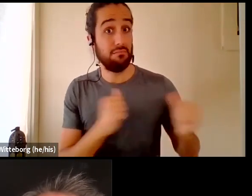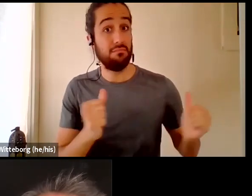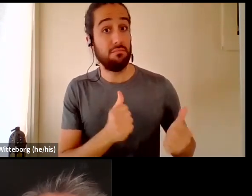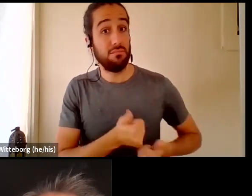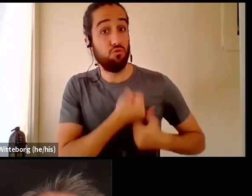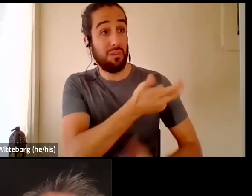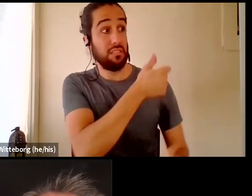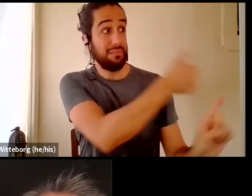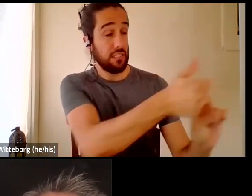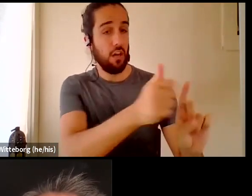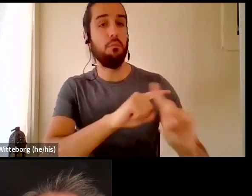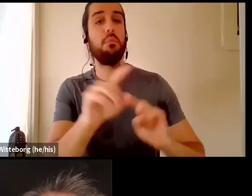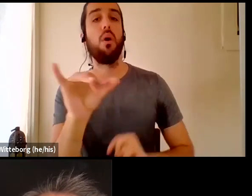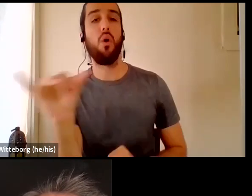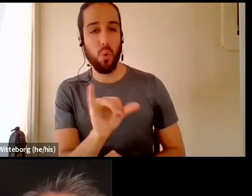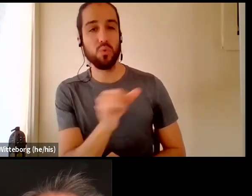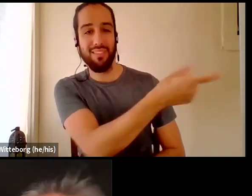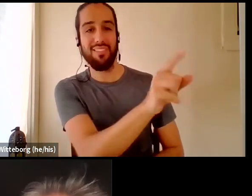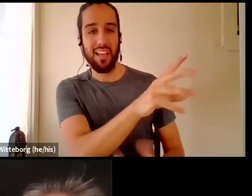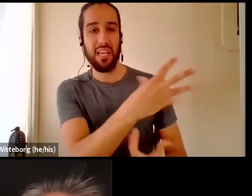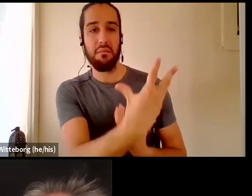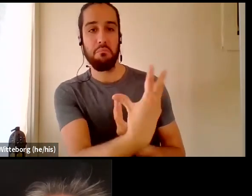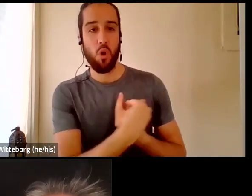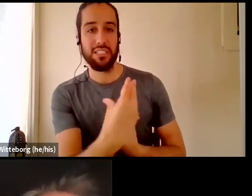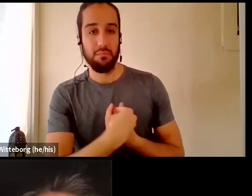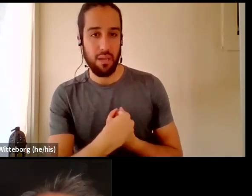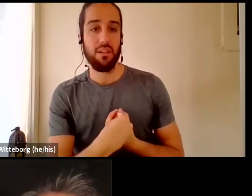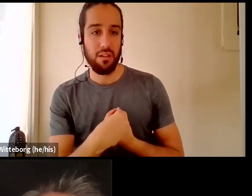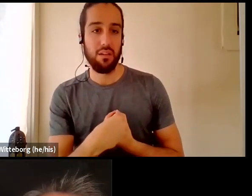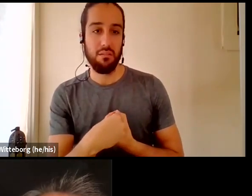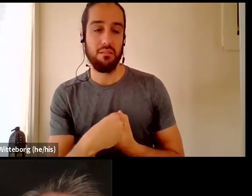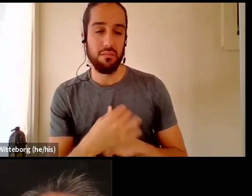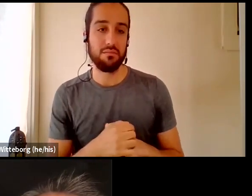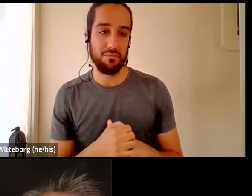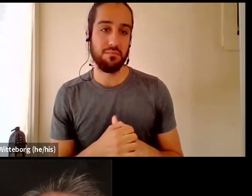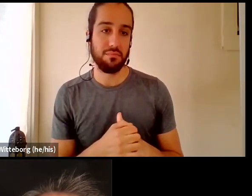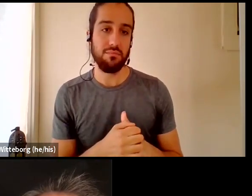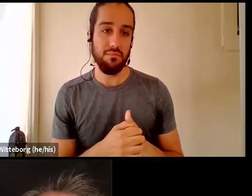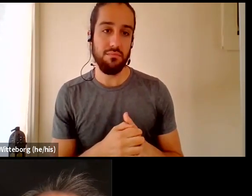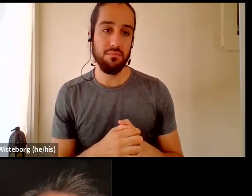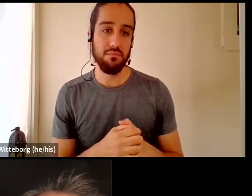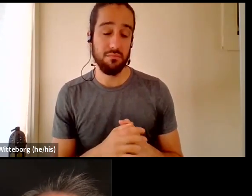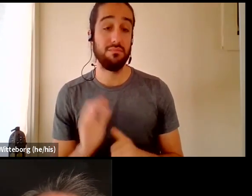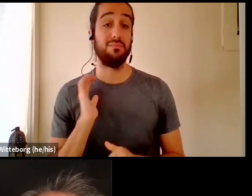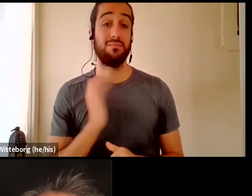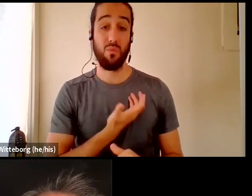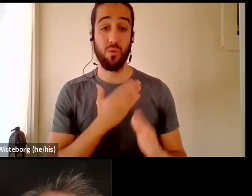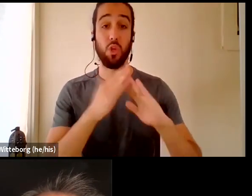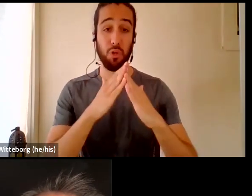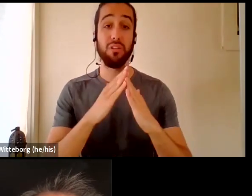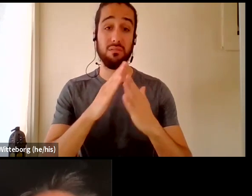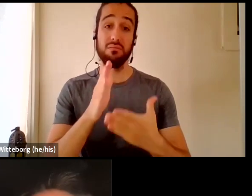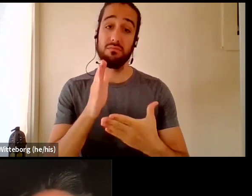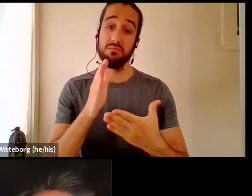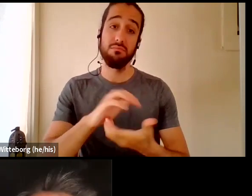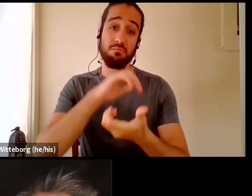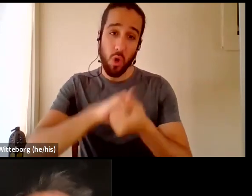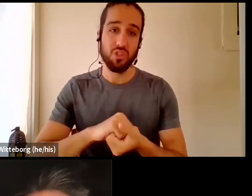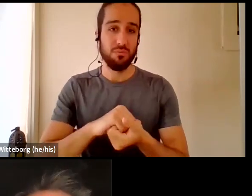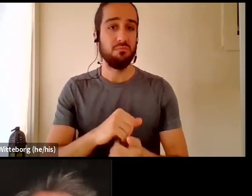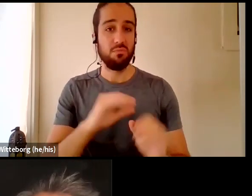those stories, but some level of participation around it. You know, and our community partner organizations are struggling. And